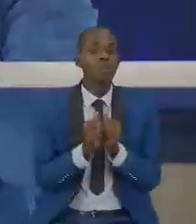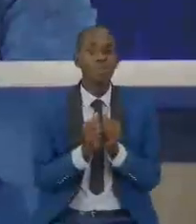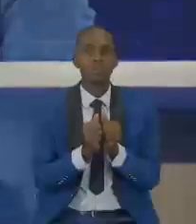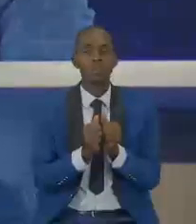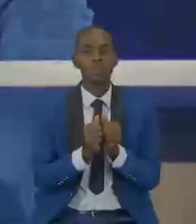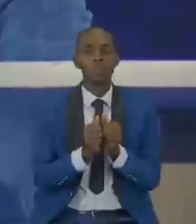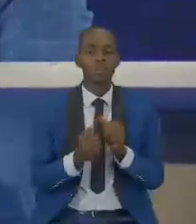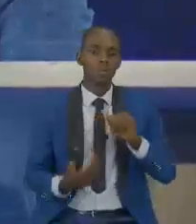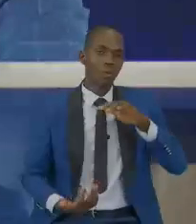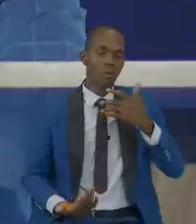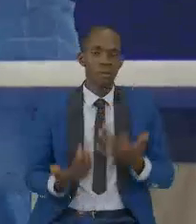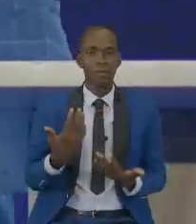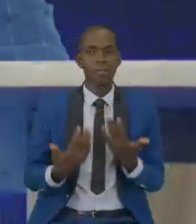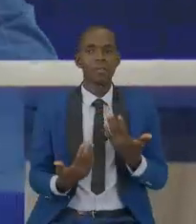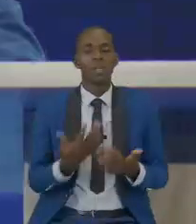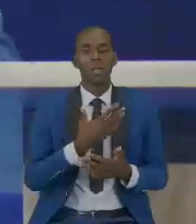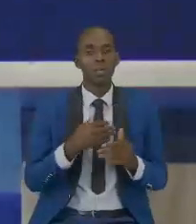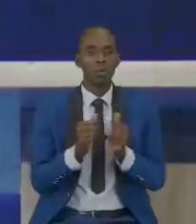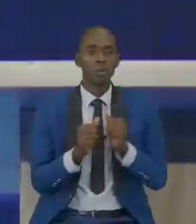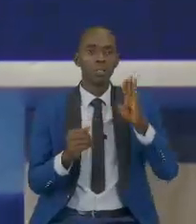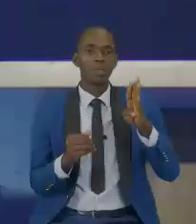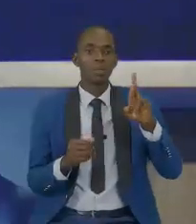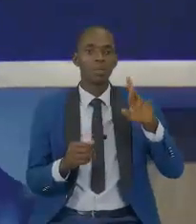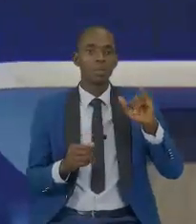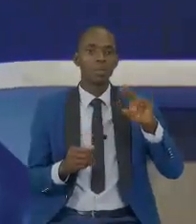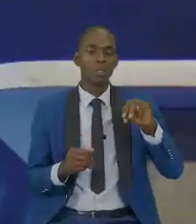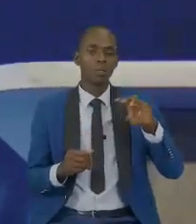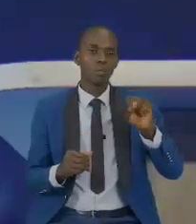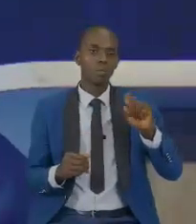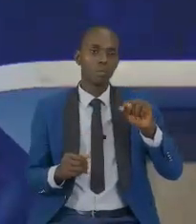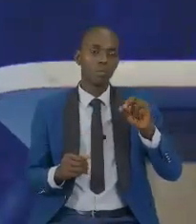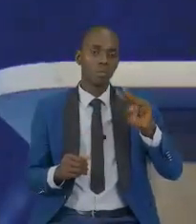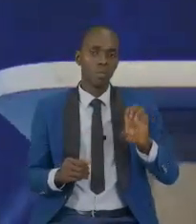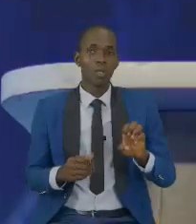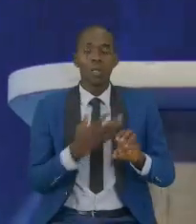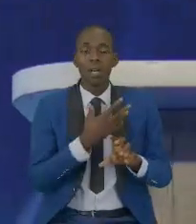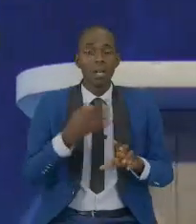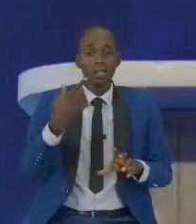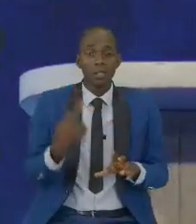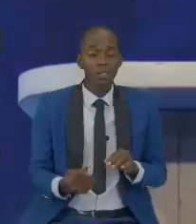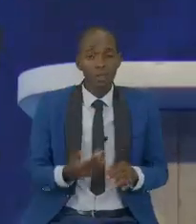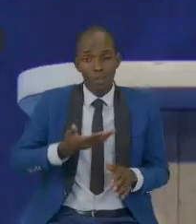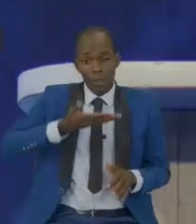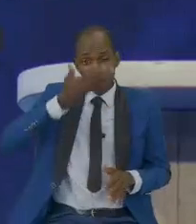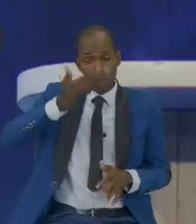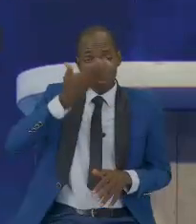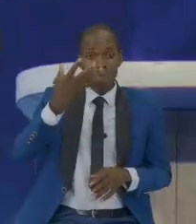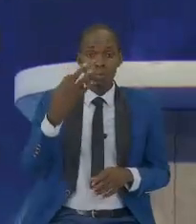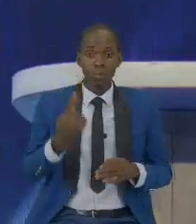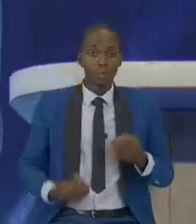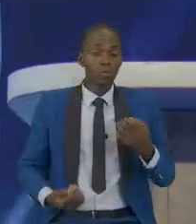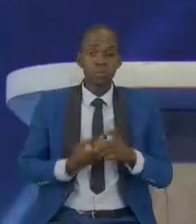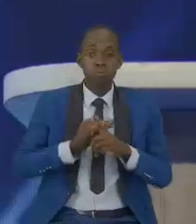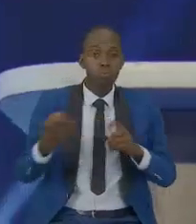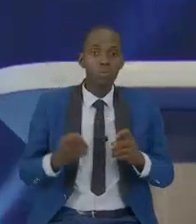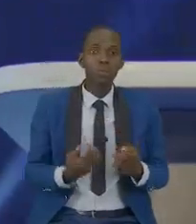with fire and brimstone. And the smoke of their torment ascendeth up forever and ever. And